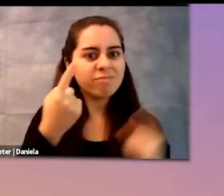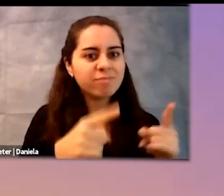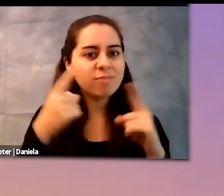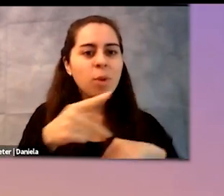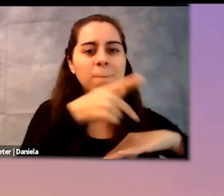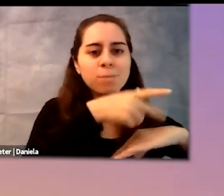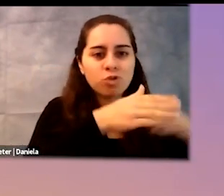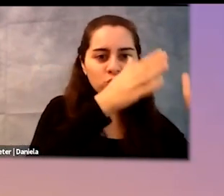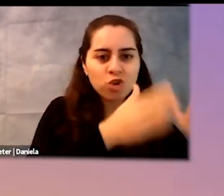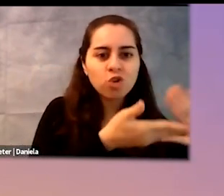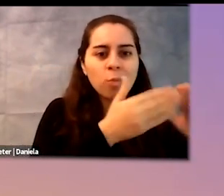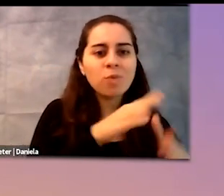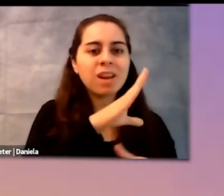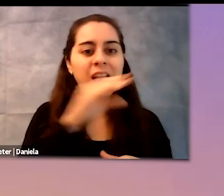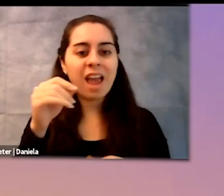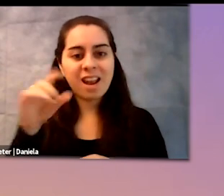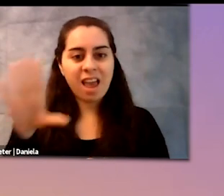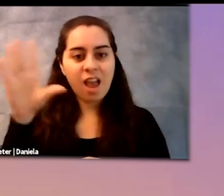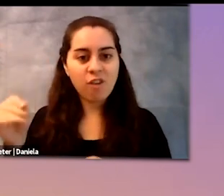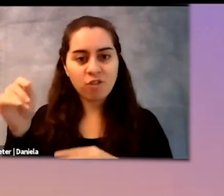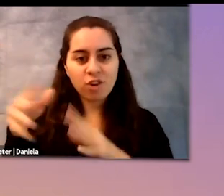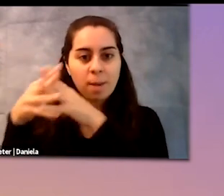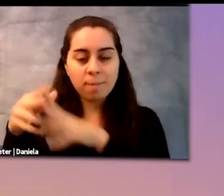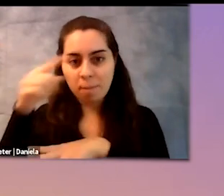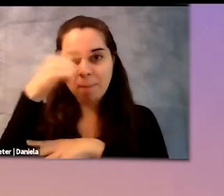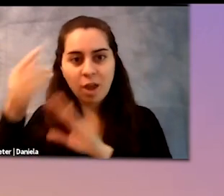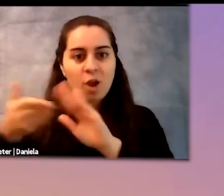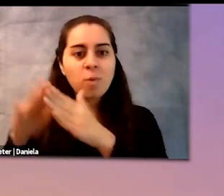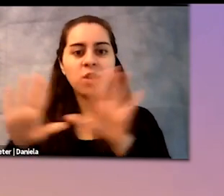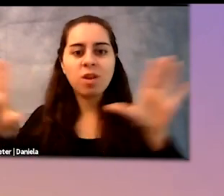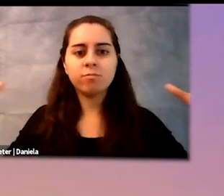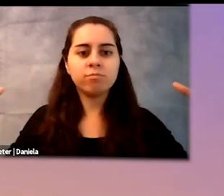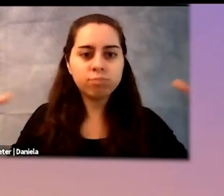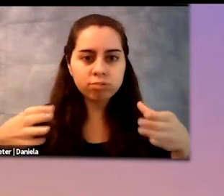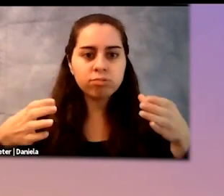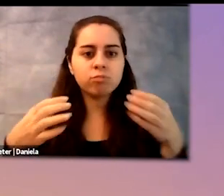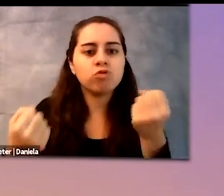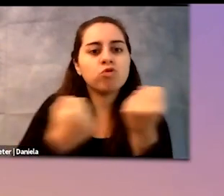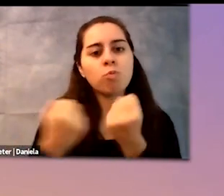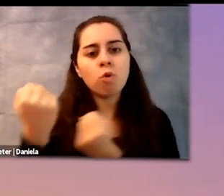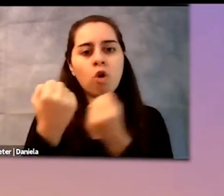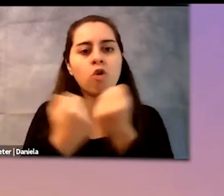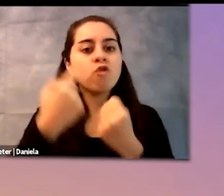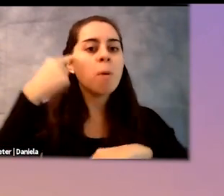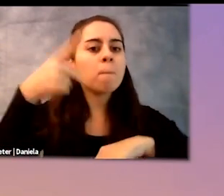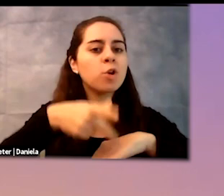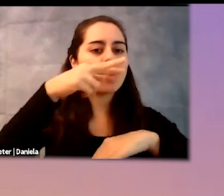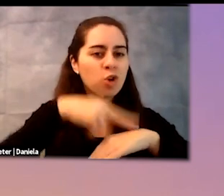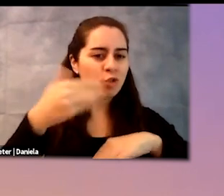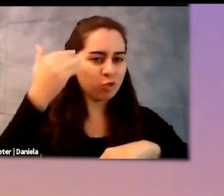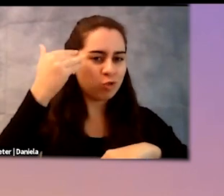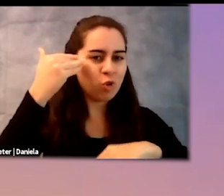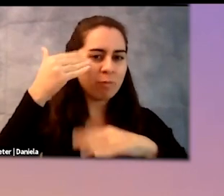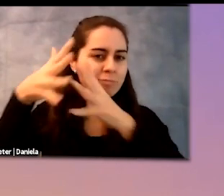the United States to support the decolonization of Puerto Rico. So to commemorate that event, we have a very